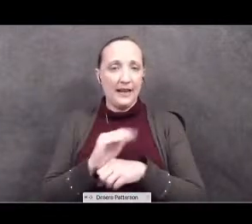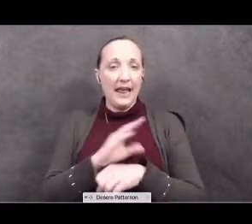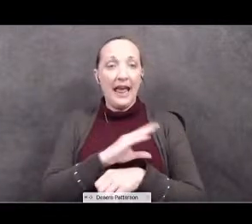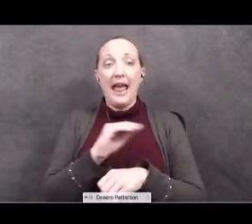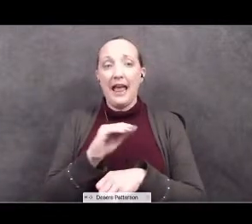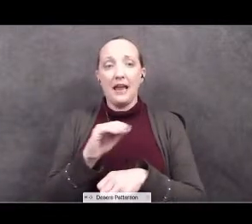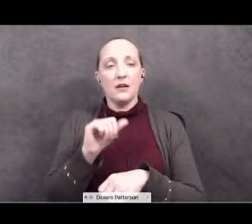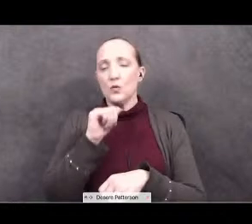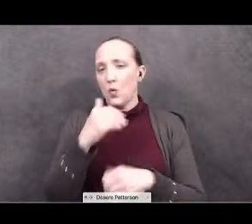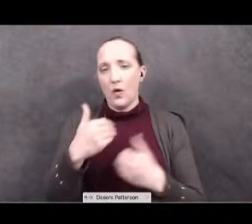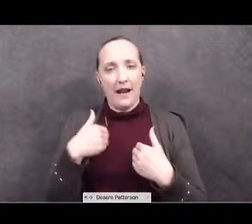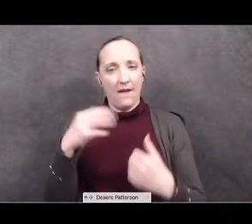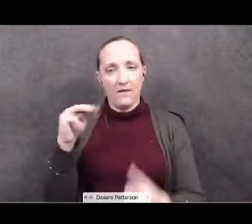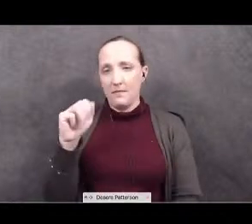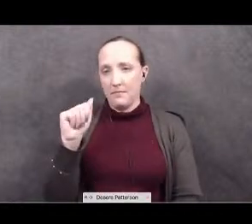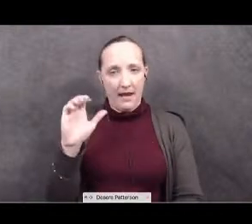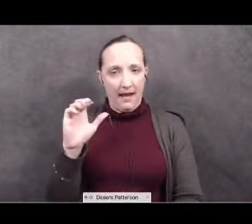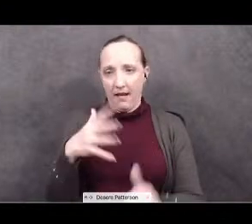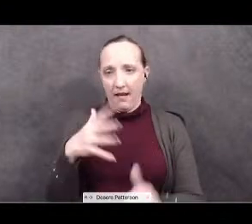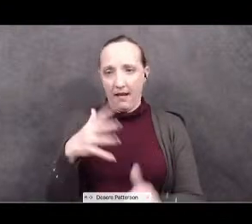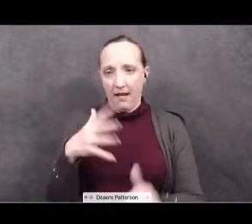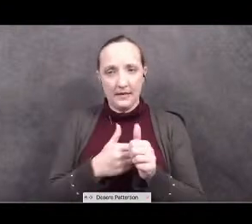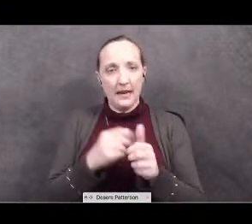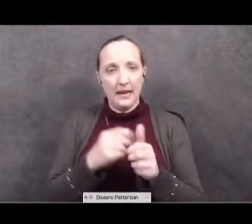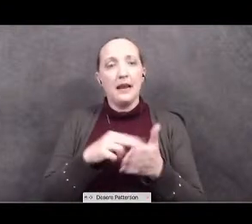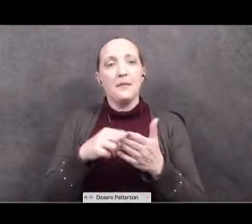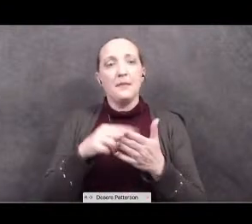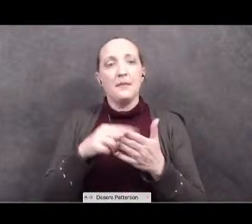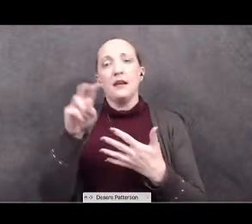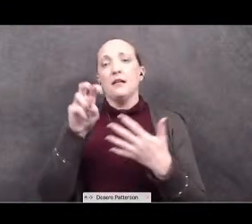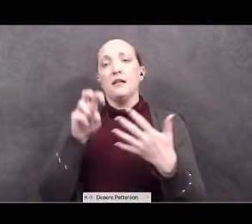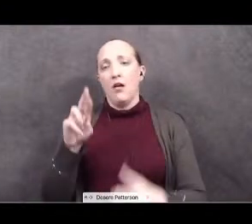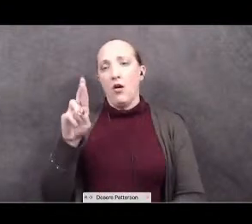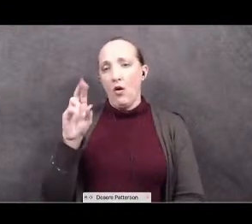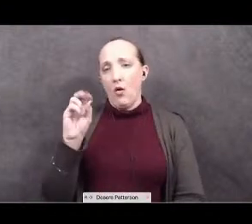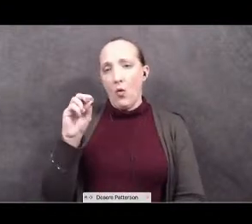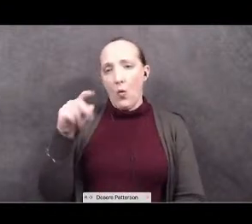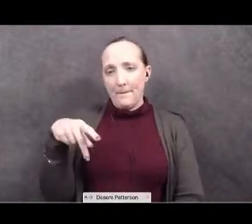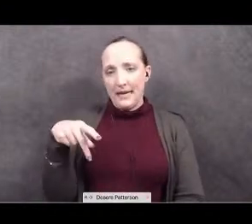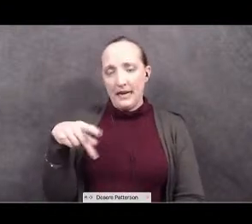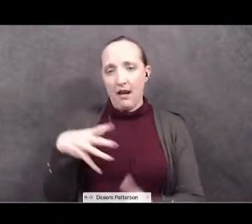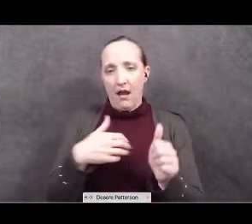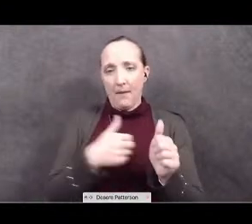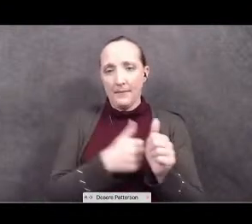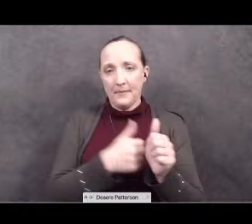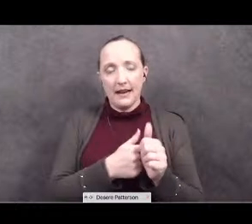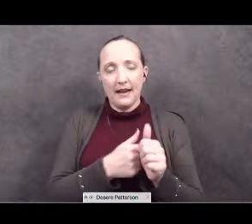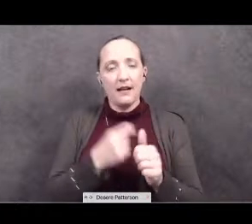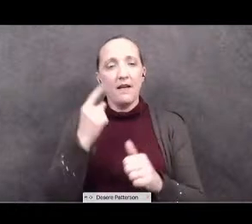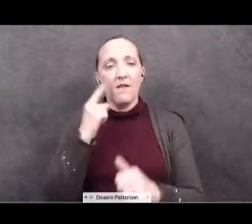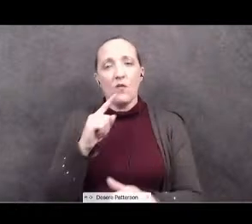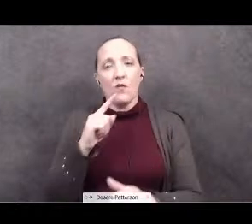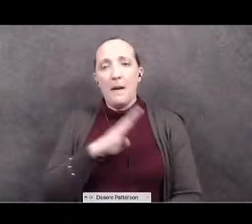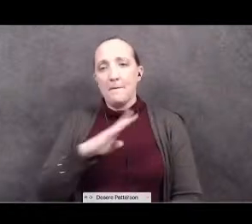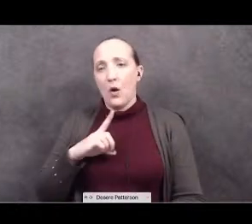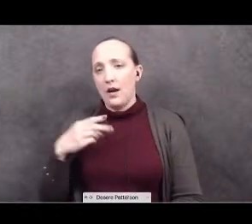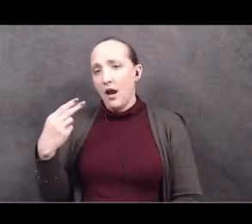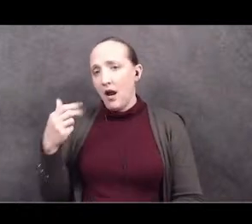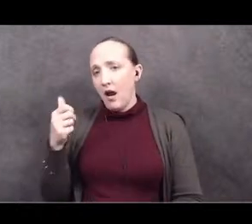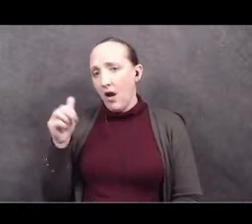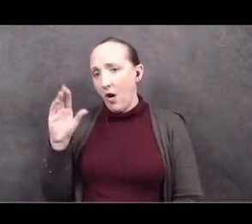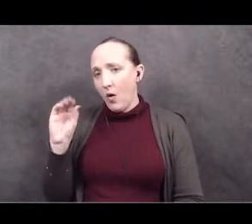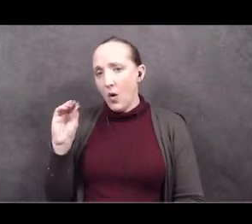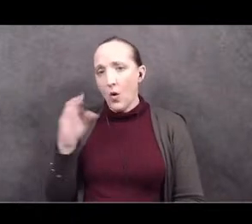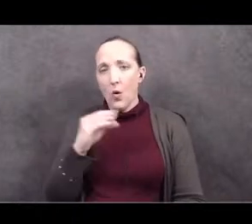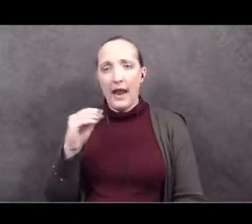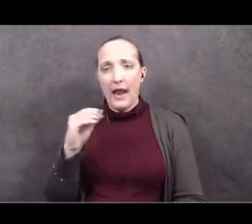update and so that takes us to our our op update and so I'll ask for either board member har board member iar would you like to provide us with